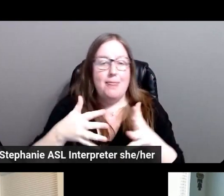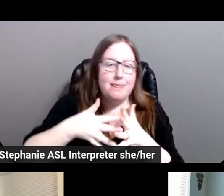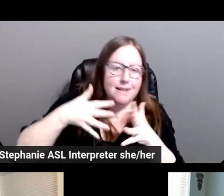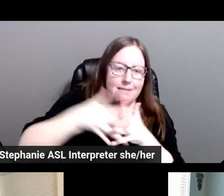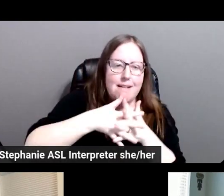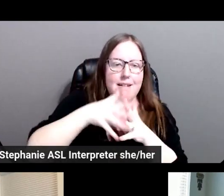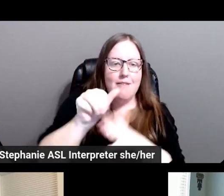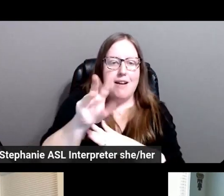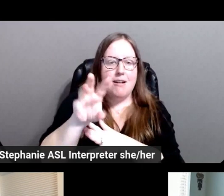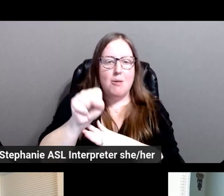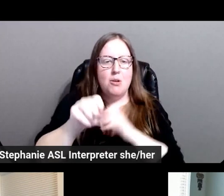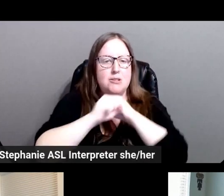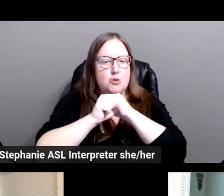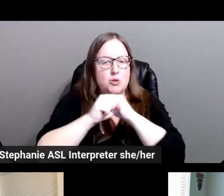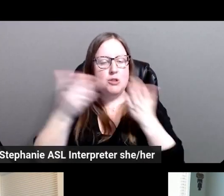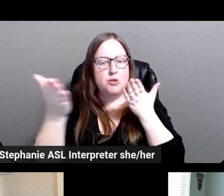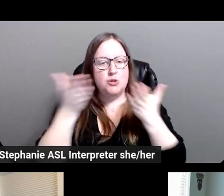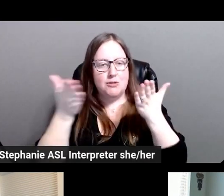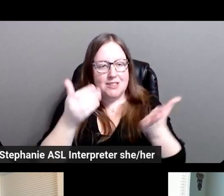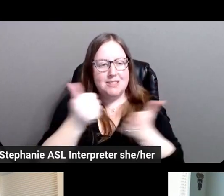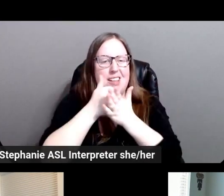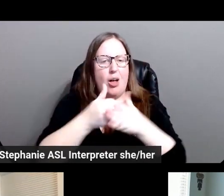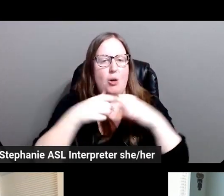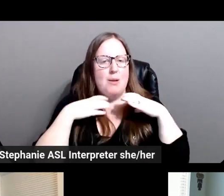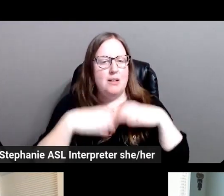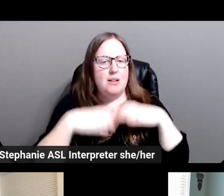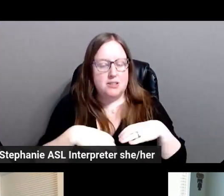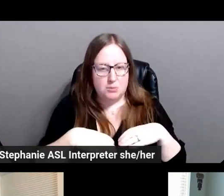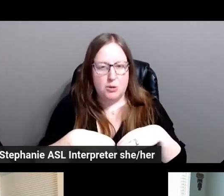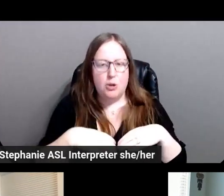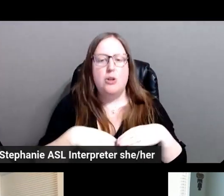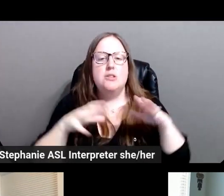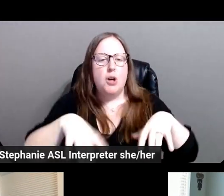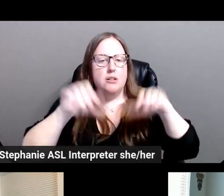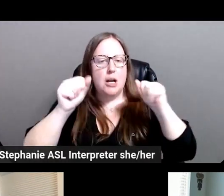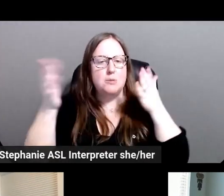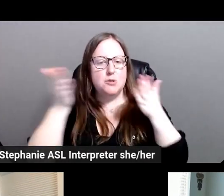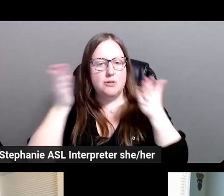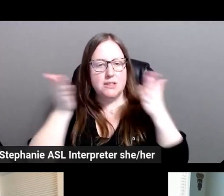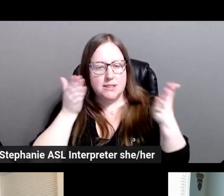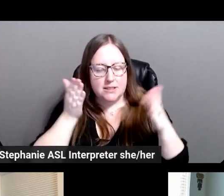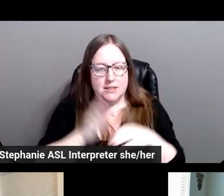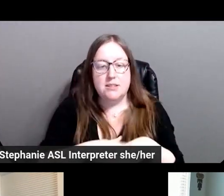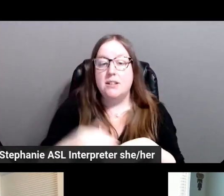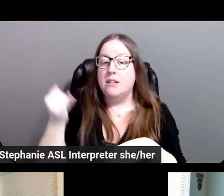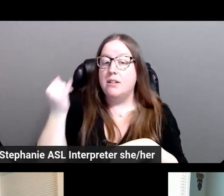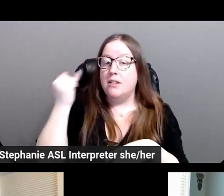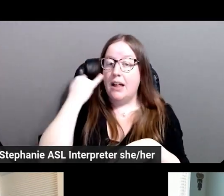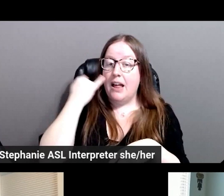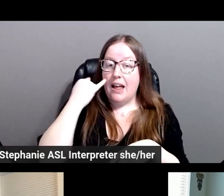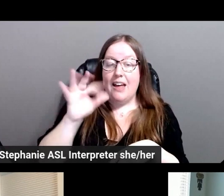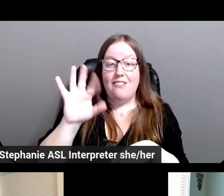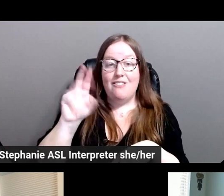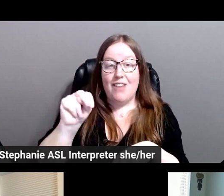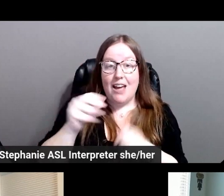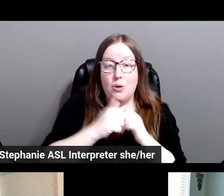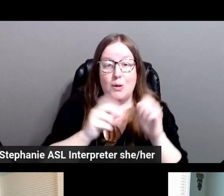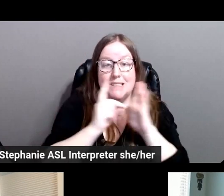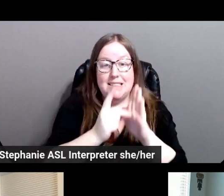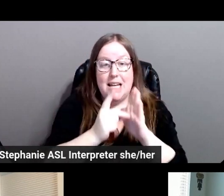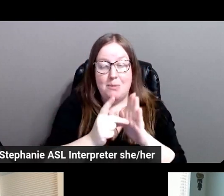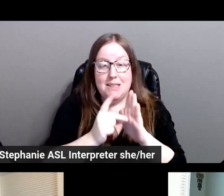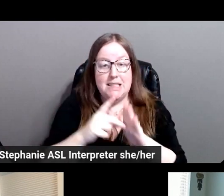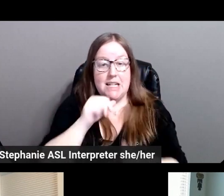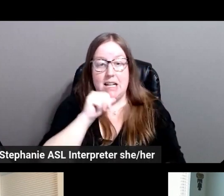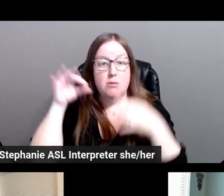AWS security services and essentially helping customers adopt those services. If you're fans of demos that don't go